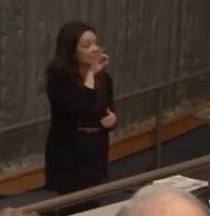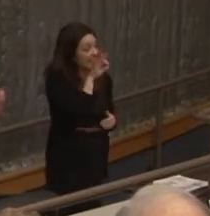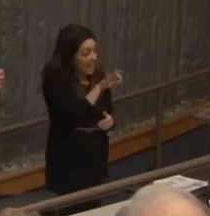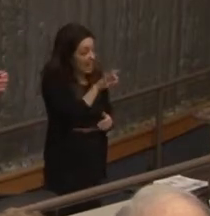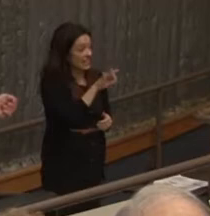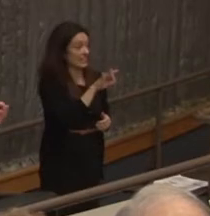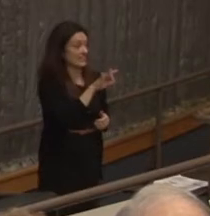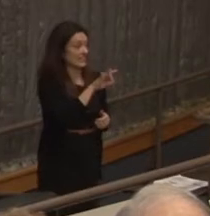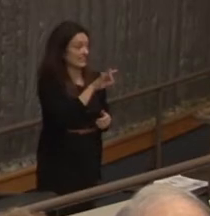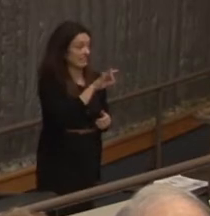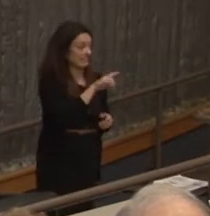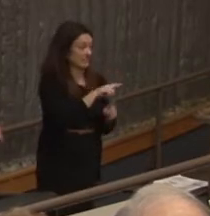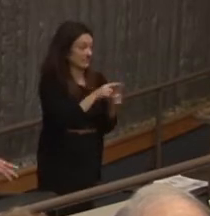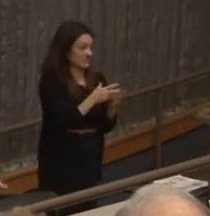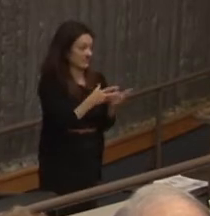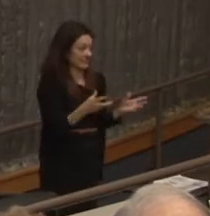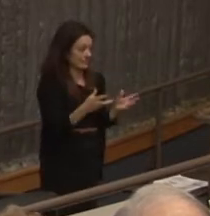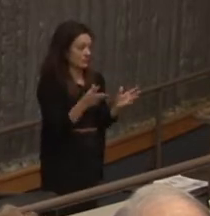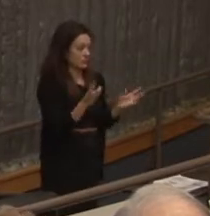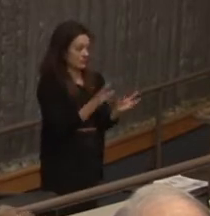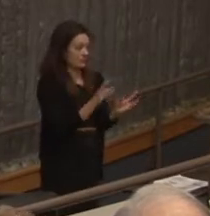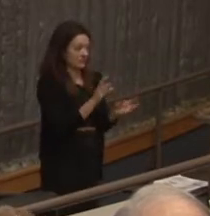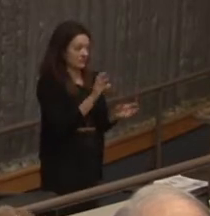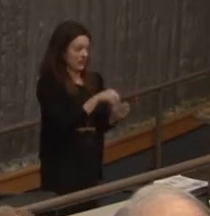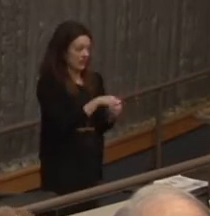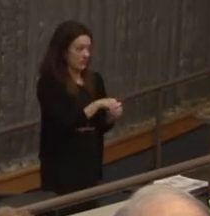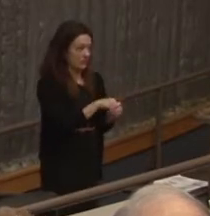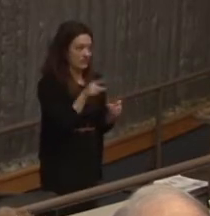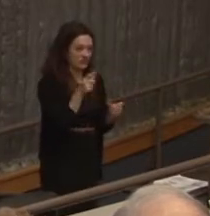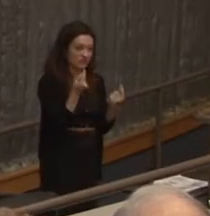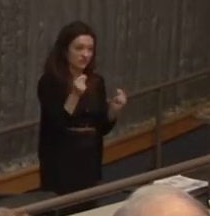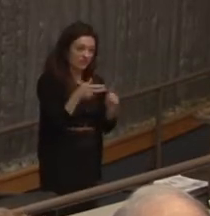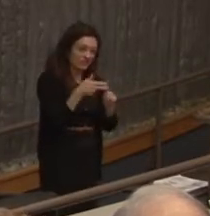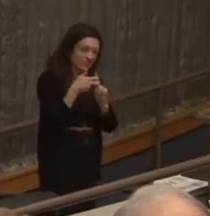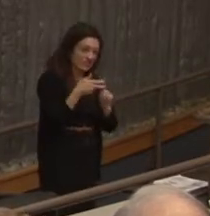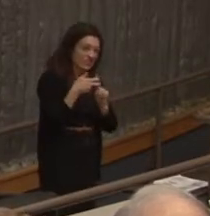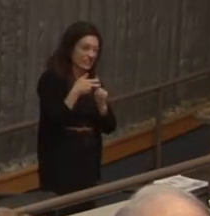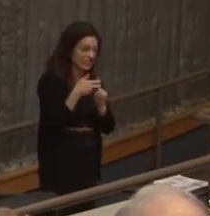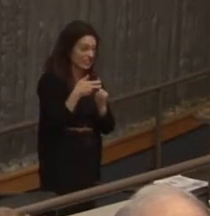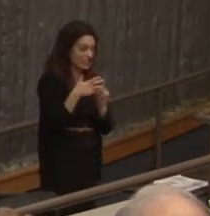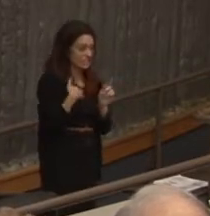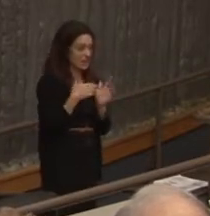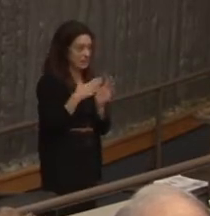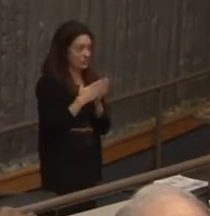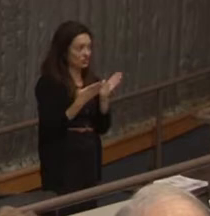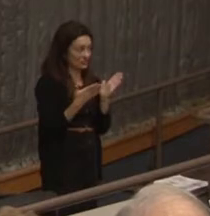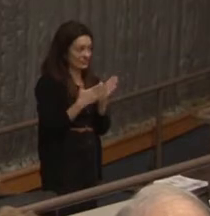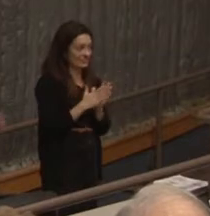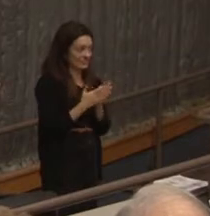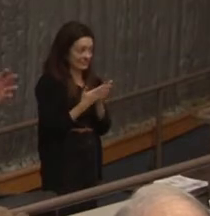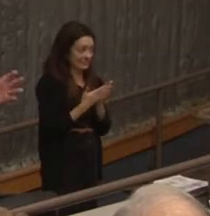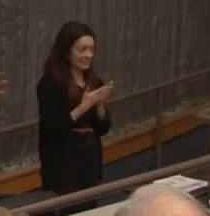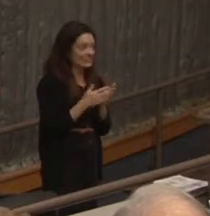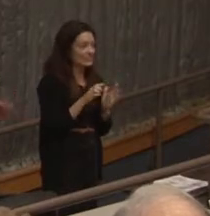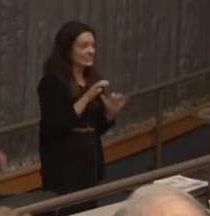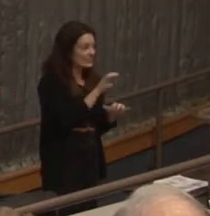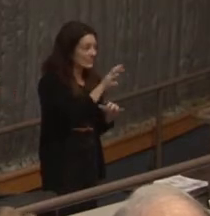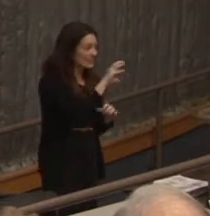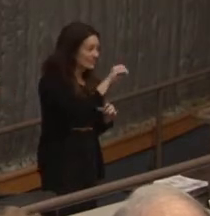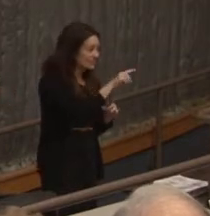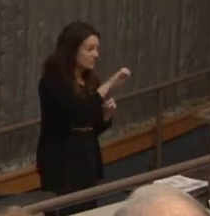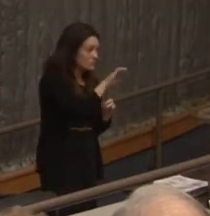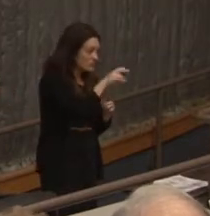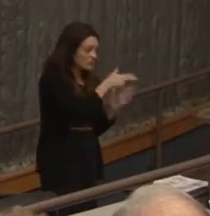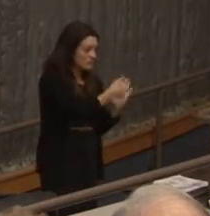Now, I'm sorry there are none down there. You should try to get some of them down. The Pucker Gallery has them all. They're publishers' books. He does between 50 and